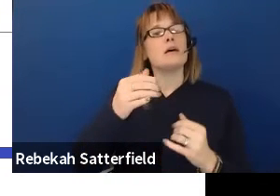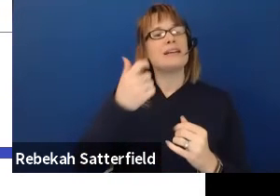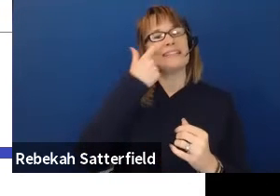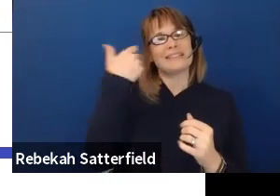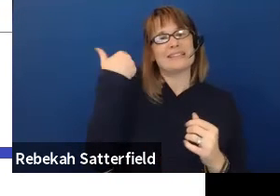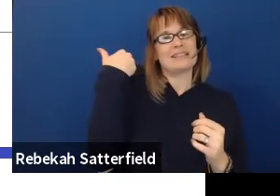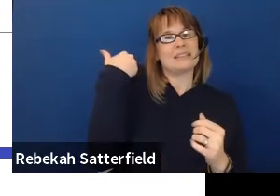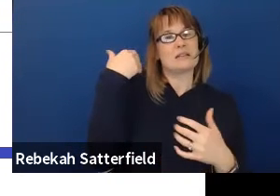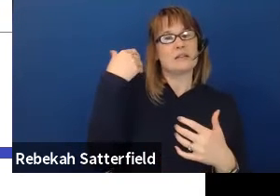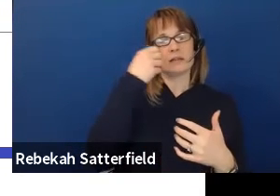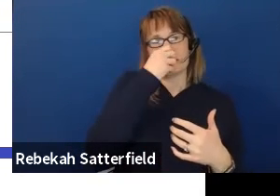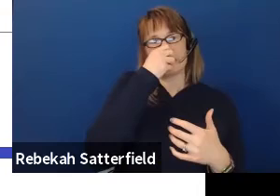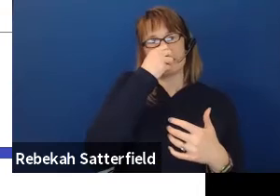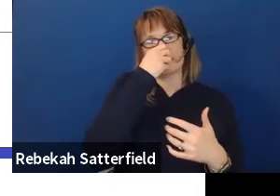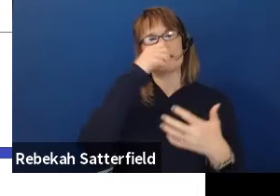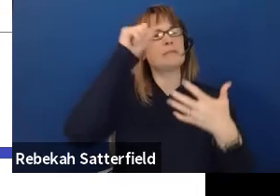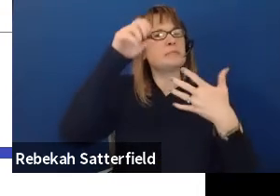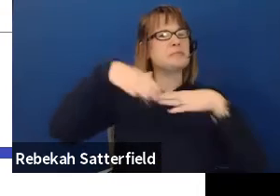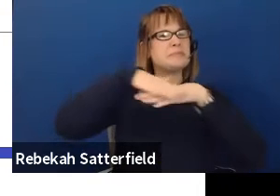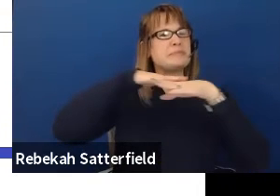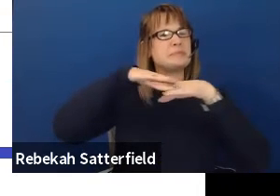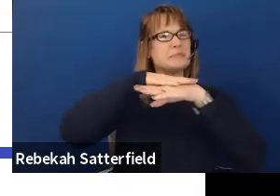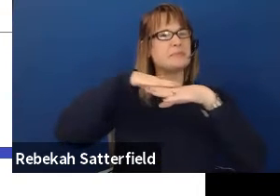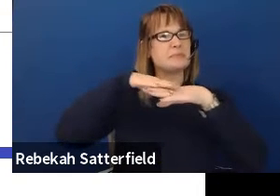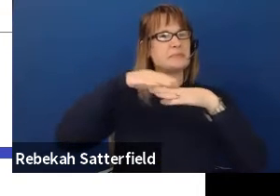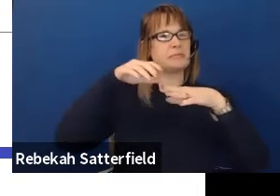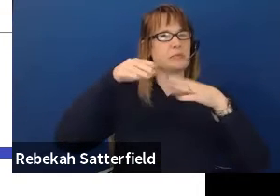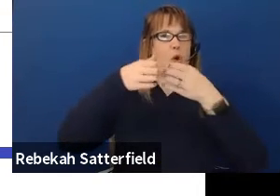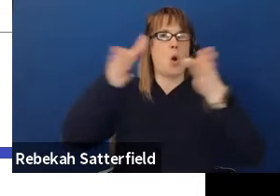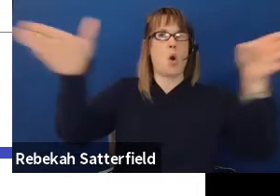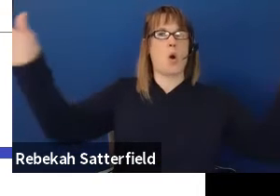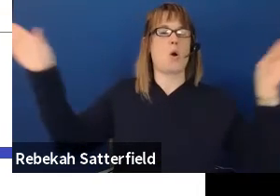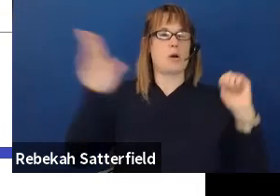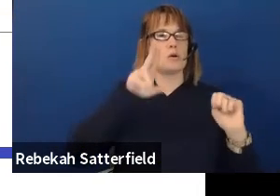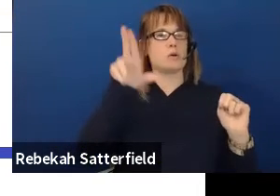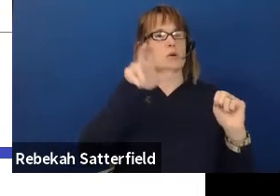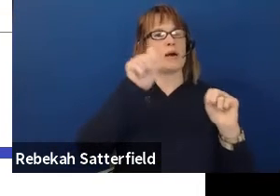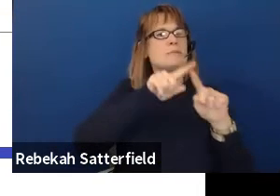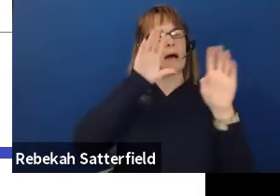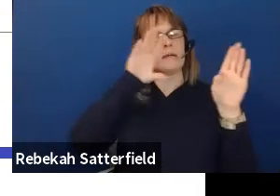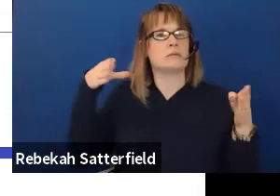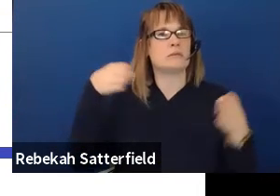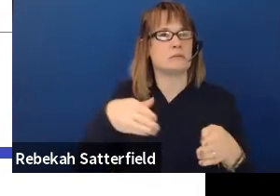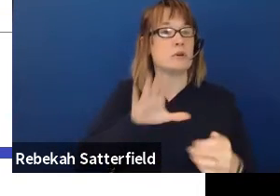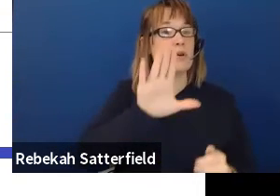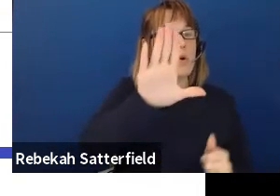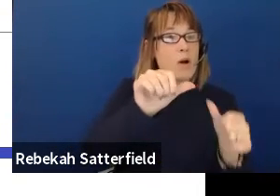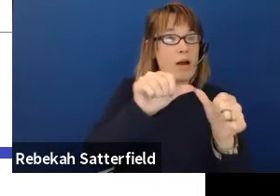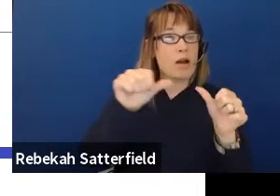gave a large view of the United States, but honing into where you may be